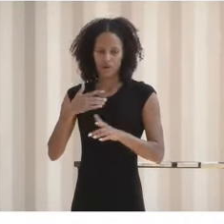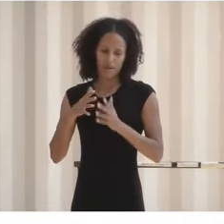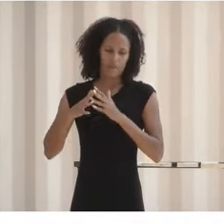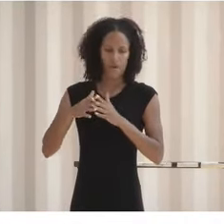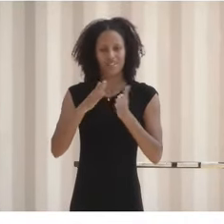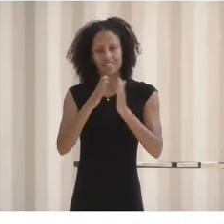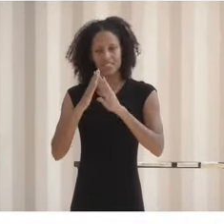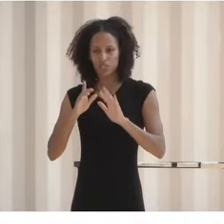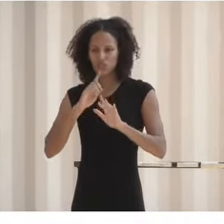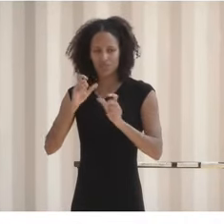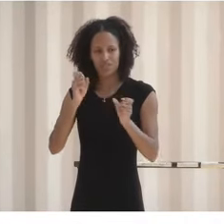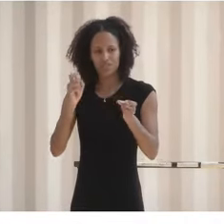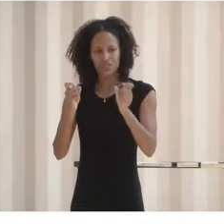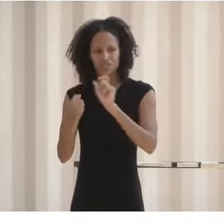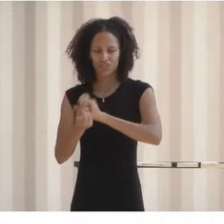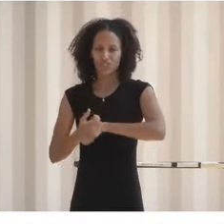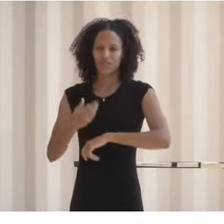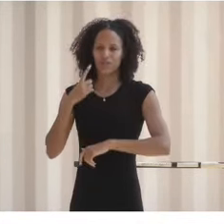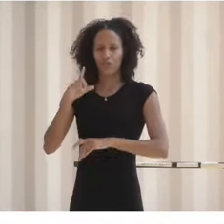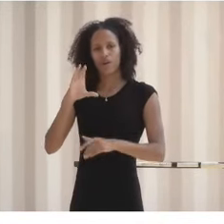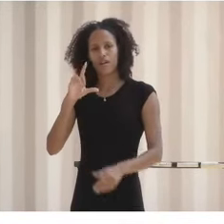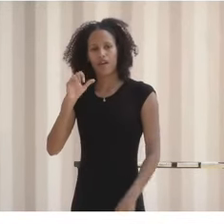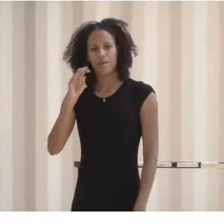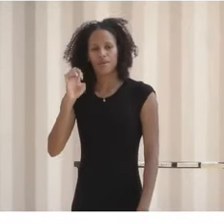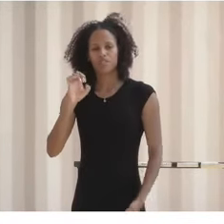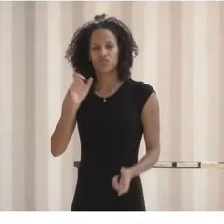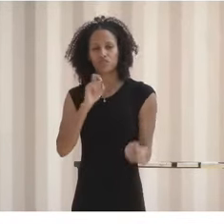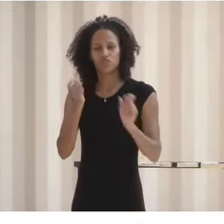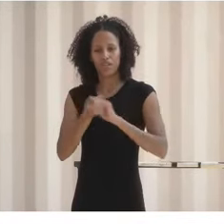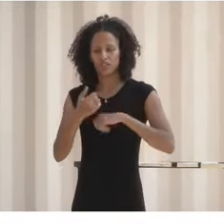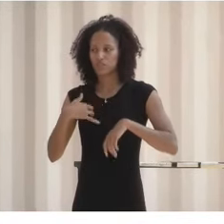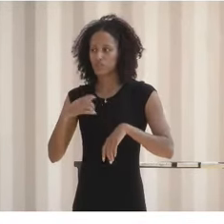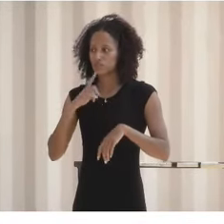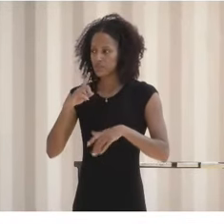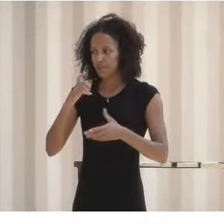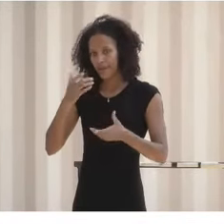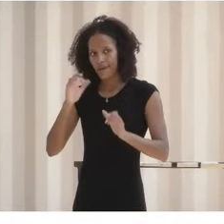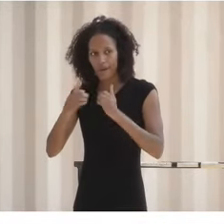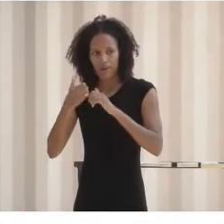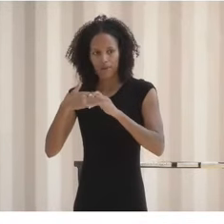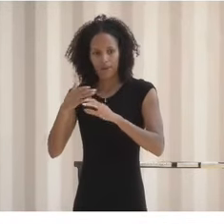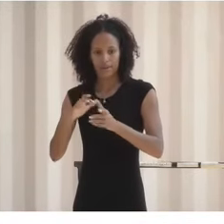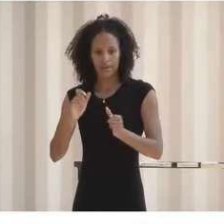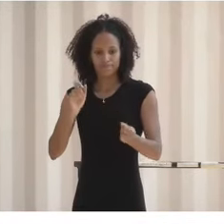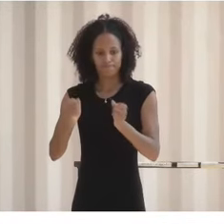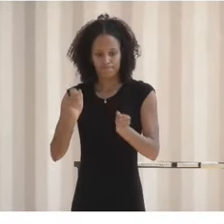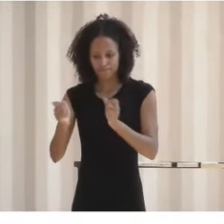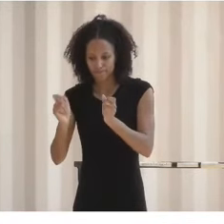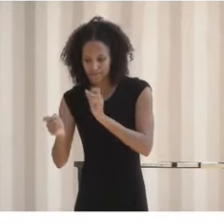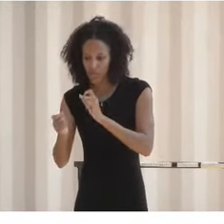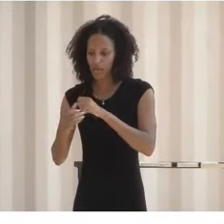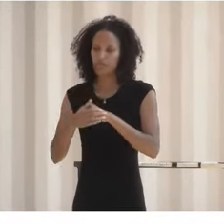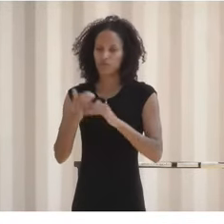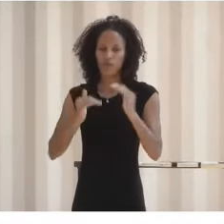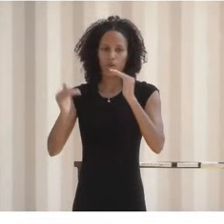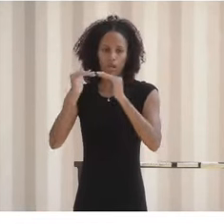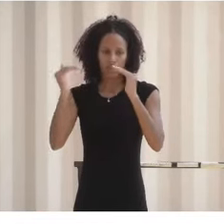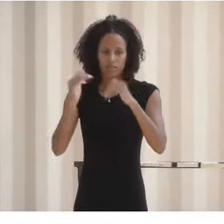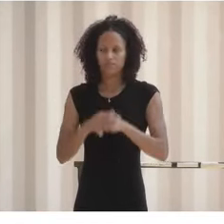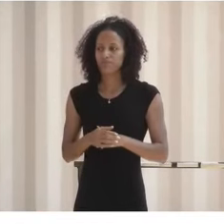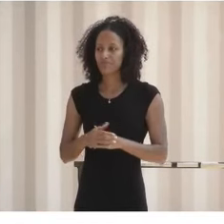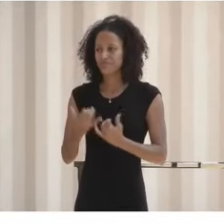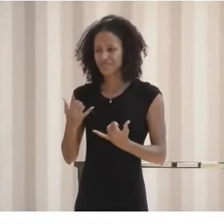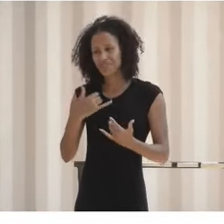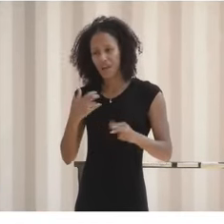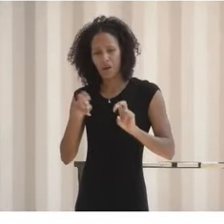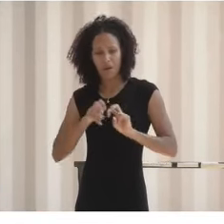mitigating and adapting to climate change while creating greater equity and livability. So what we're going to do is we're going to hear from each